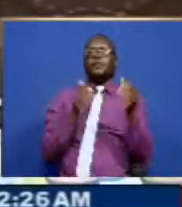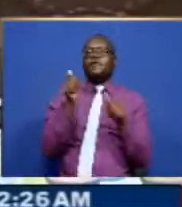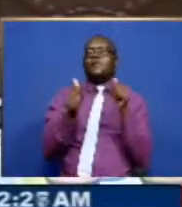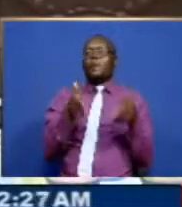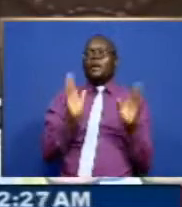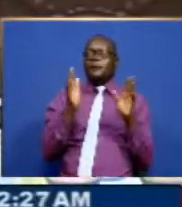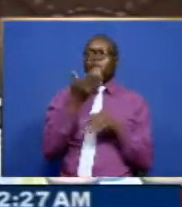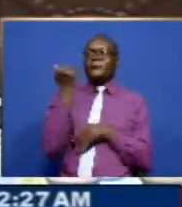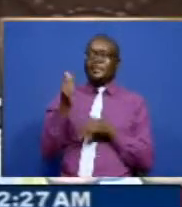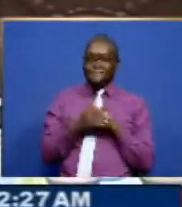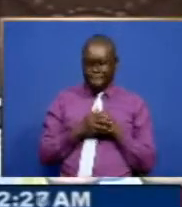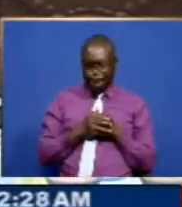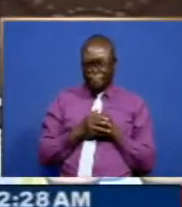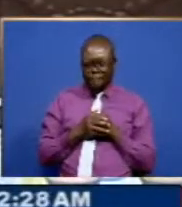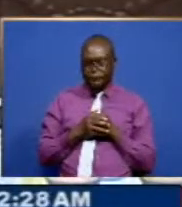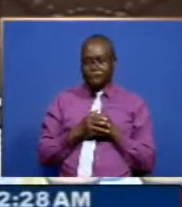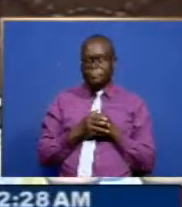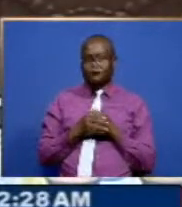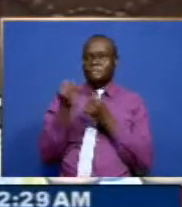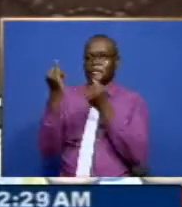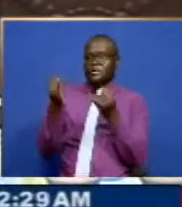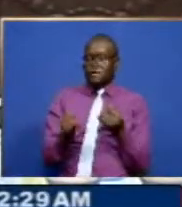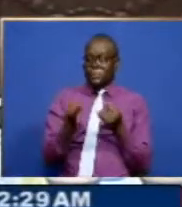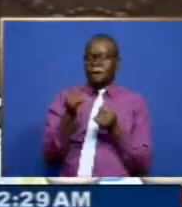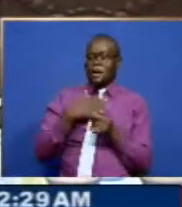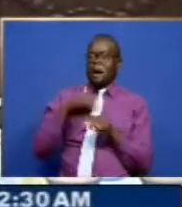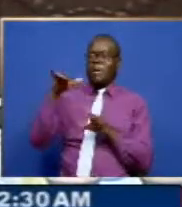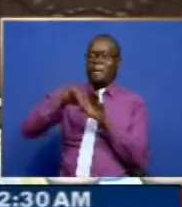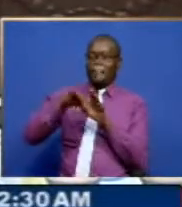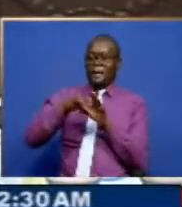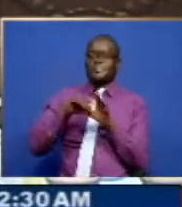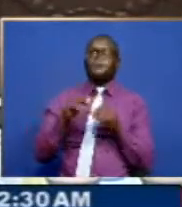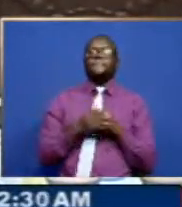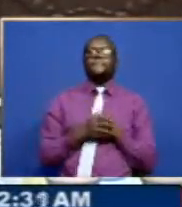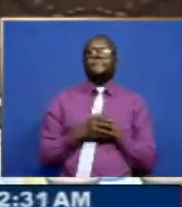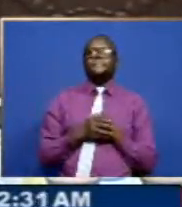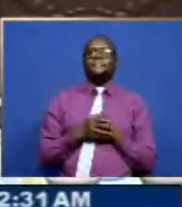I think the team leader is just behind me. He can introduce the members. Okay.